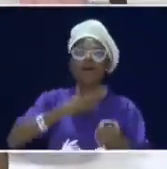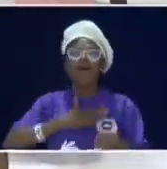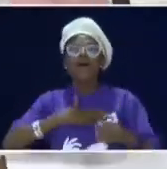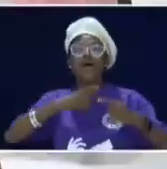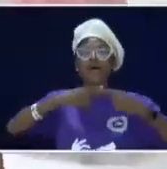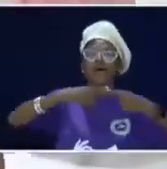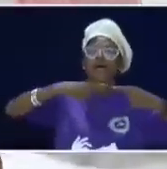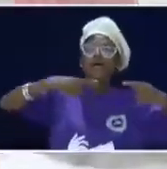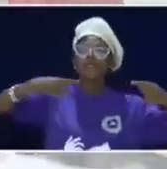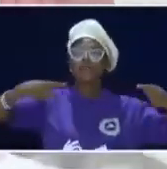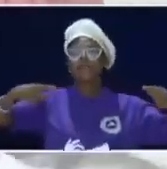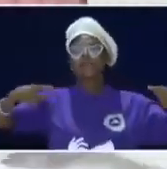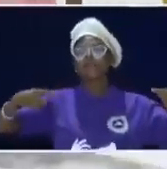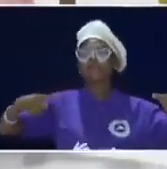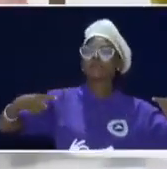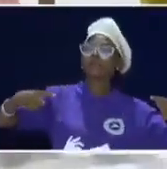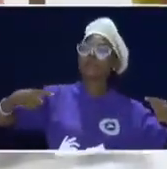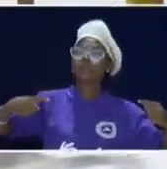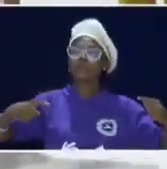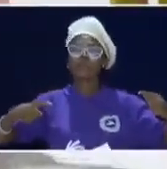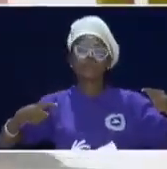above my enemies.